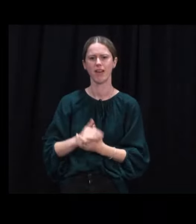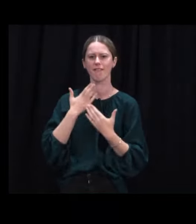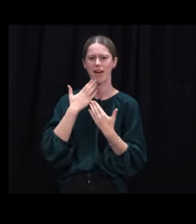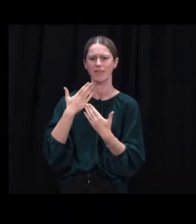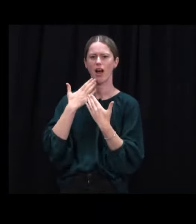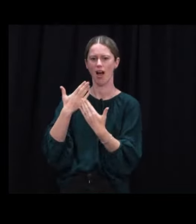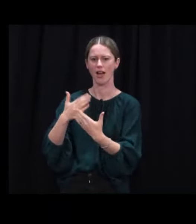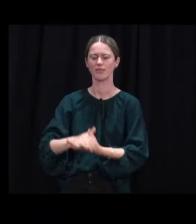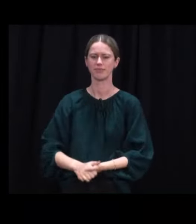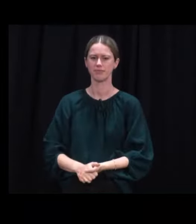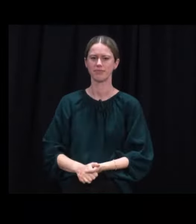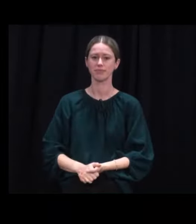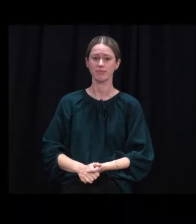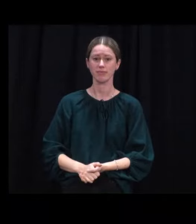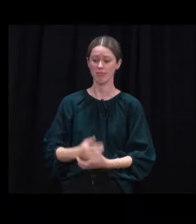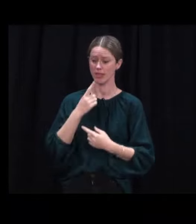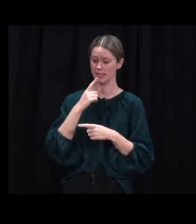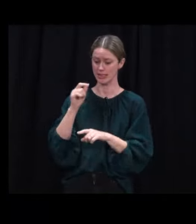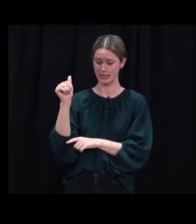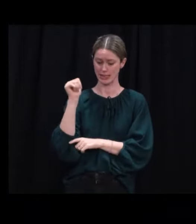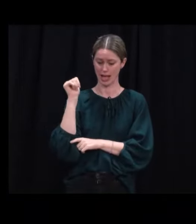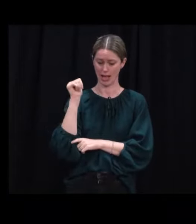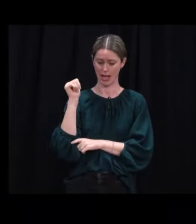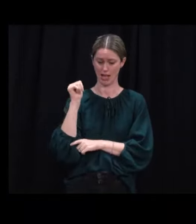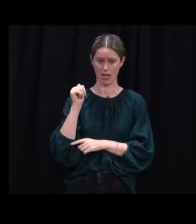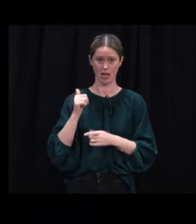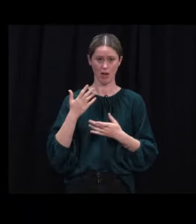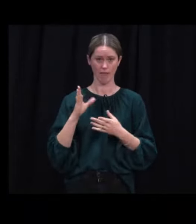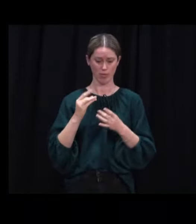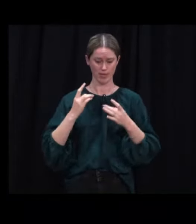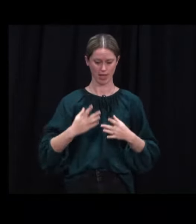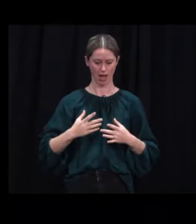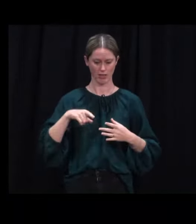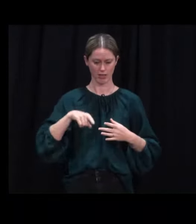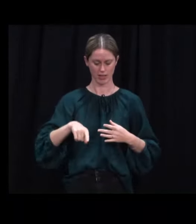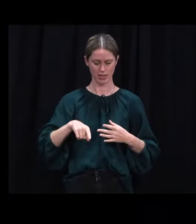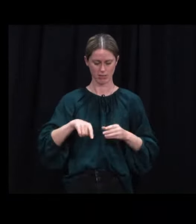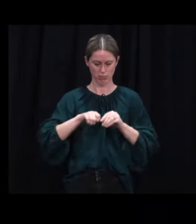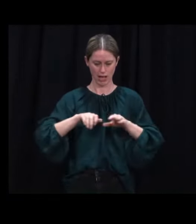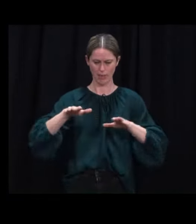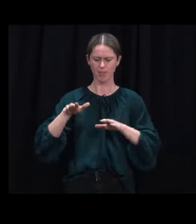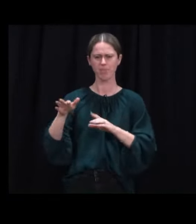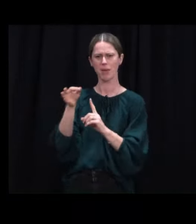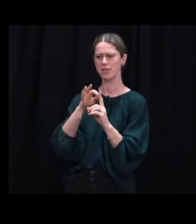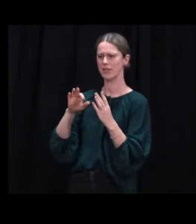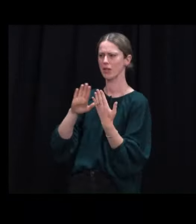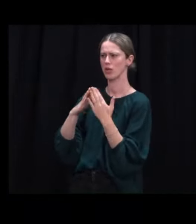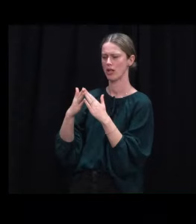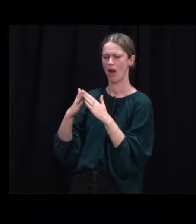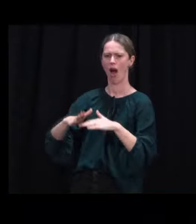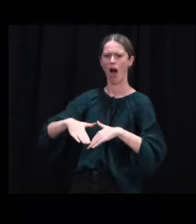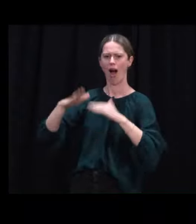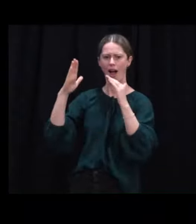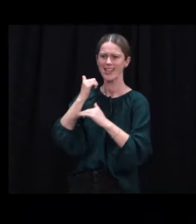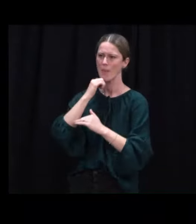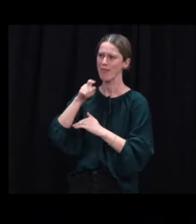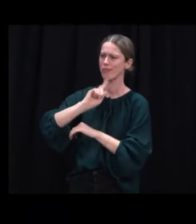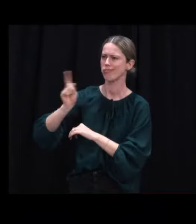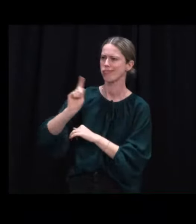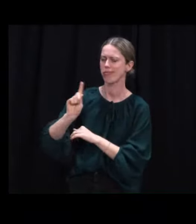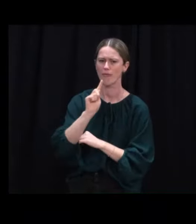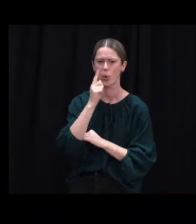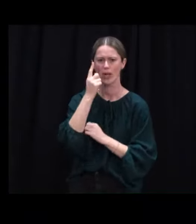And as I pointed out yesterday, right since the start of this pandemic, it is our Pacific communities that have had the highest testing rates